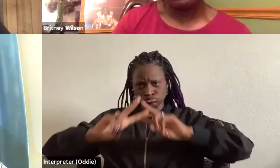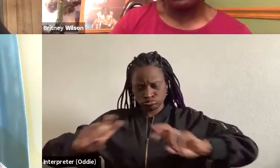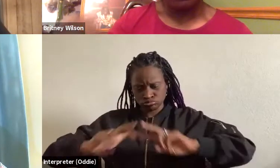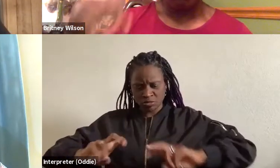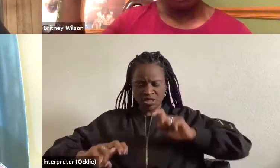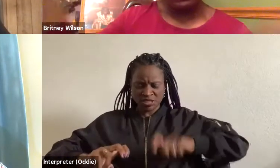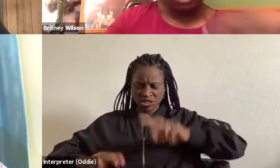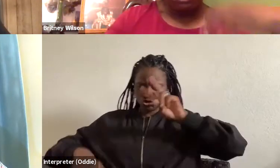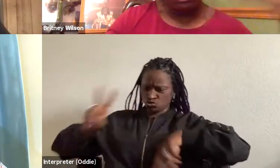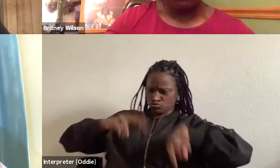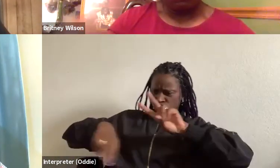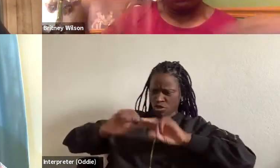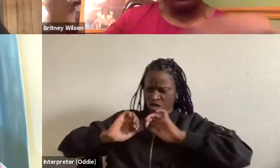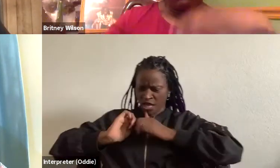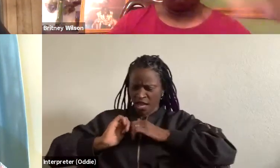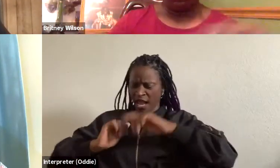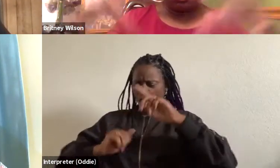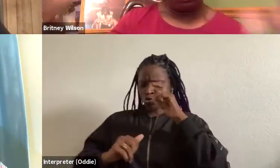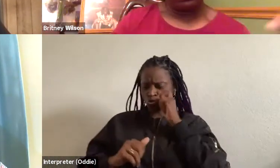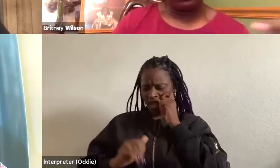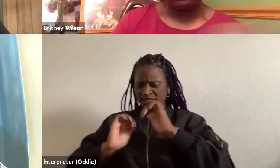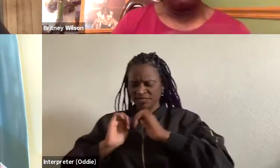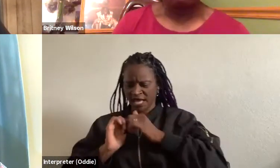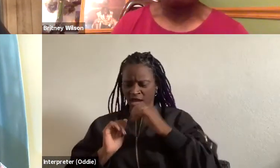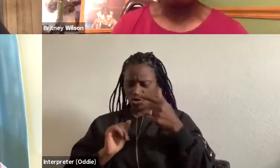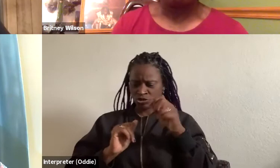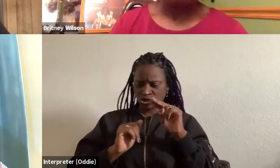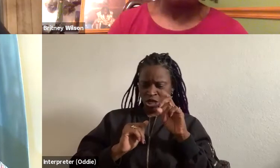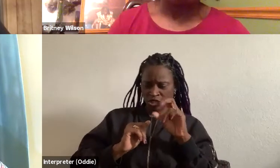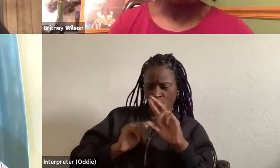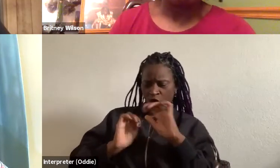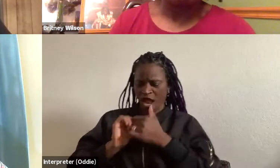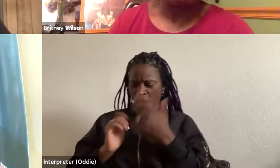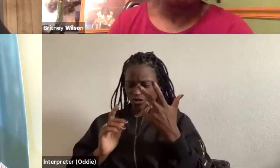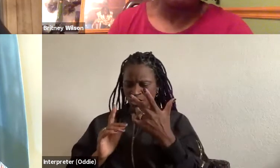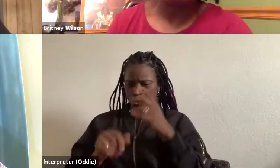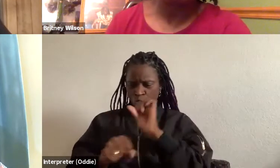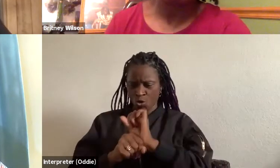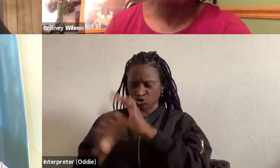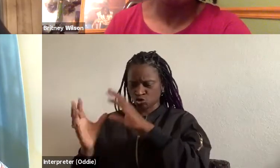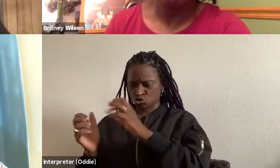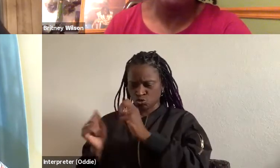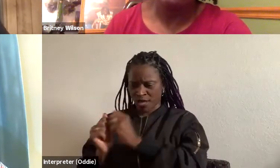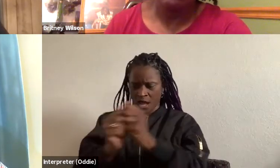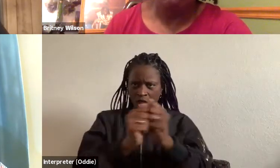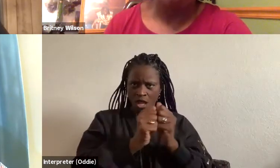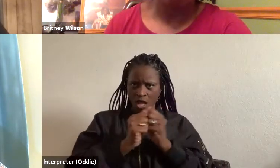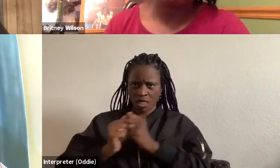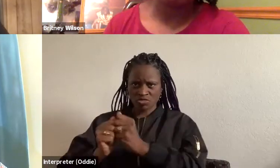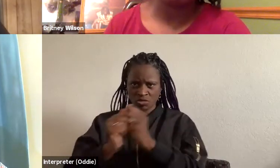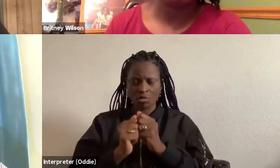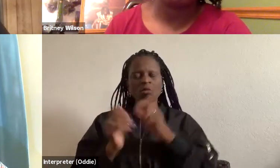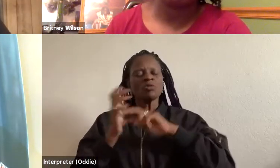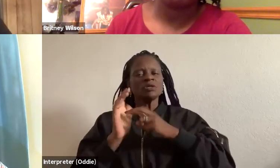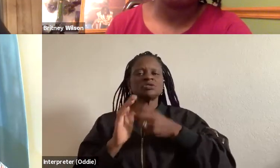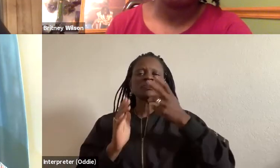understand how race, how gender, all these different forces work together. Exactly. And that also means allowing